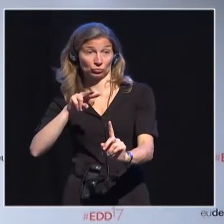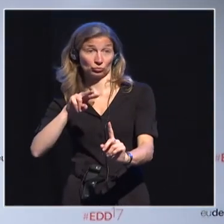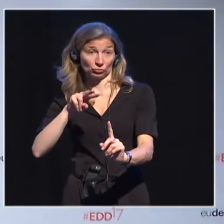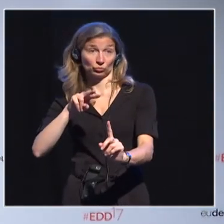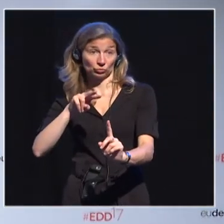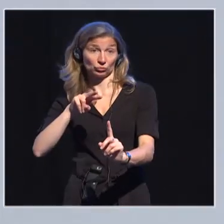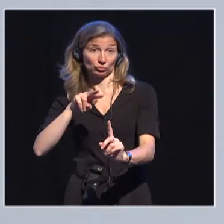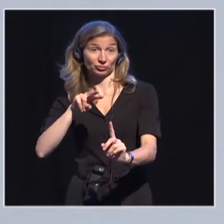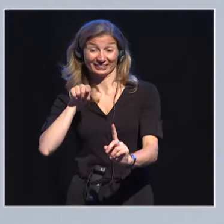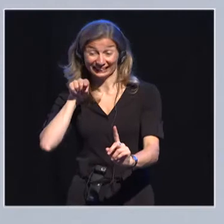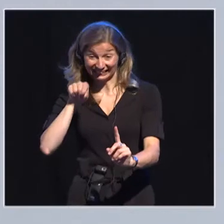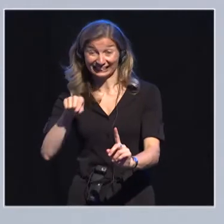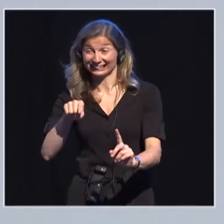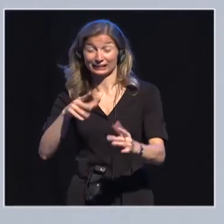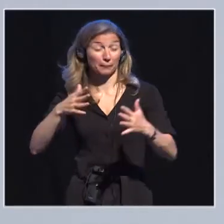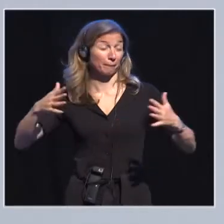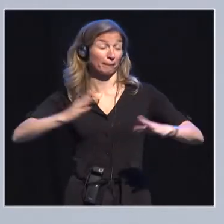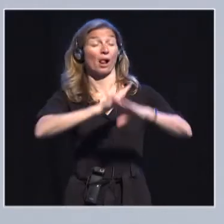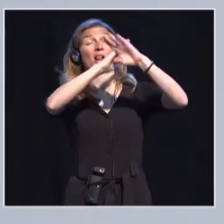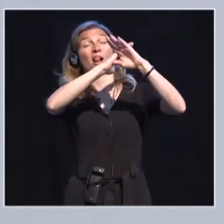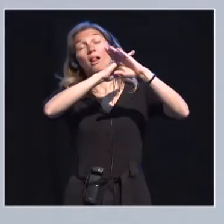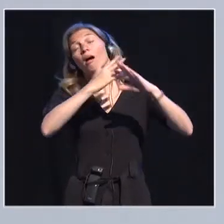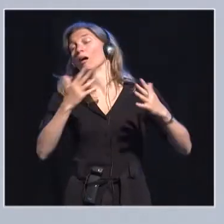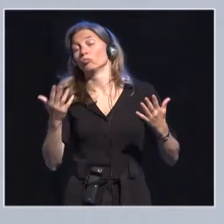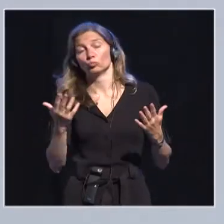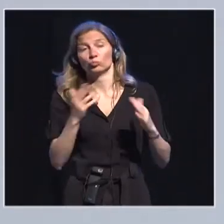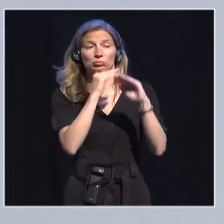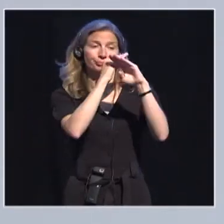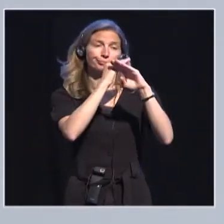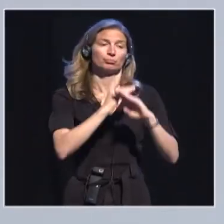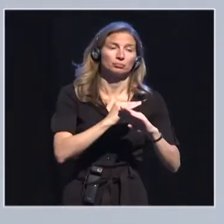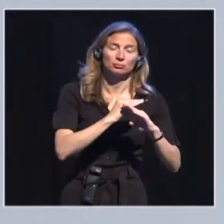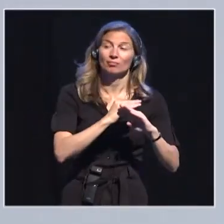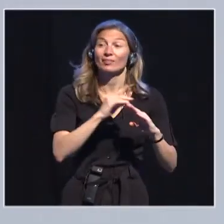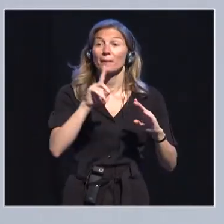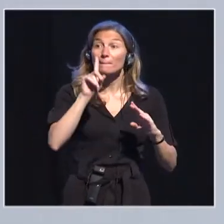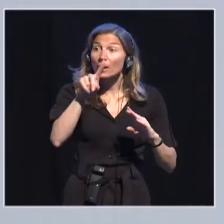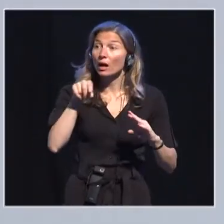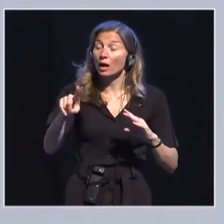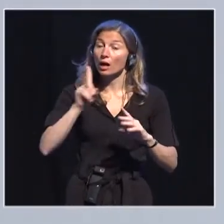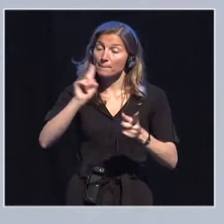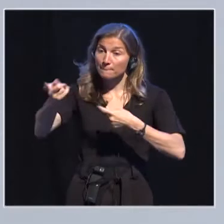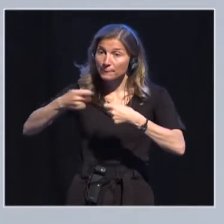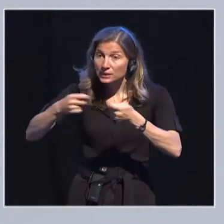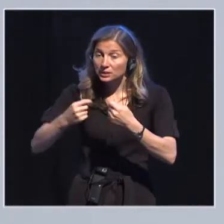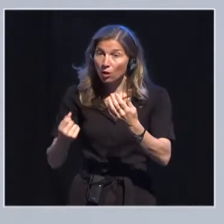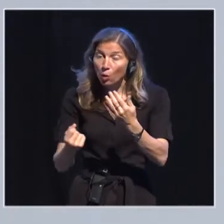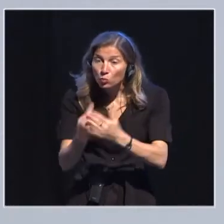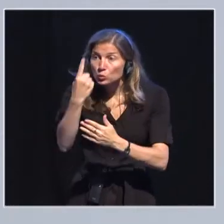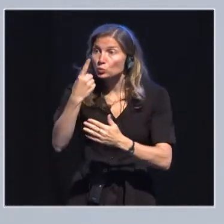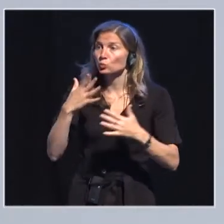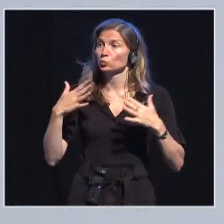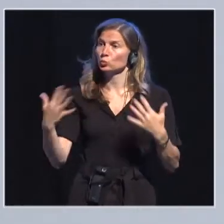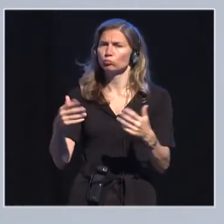the major or the biggest challenge. Because again, when there's a business opportunity, when there's a good business